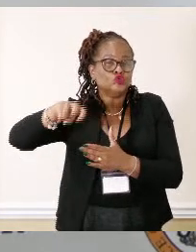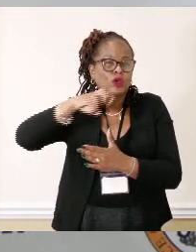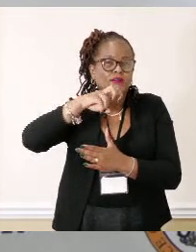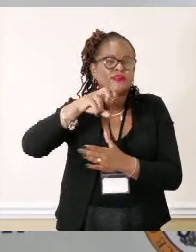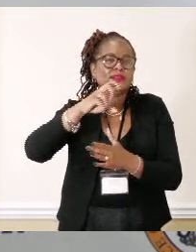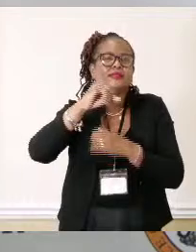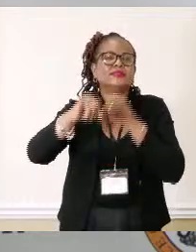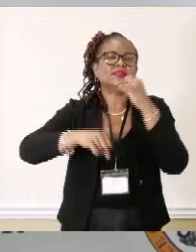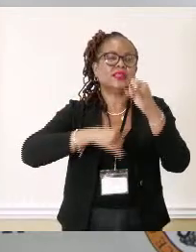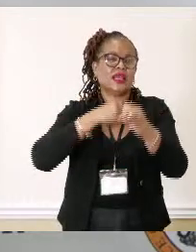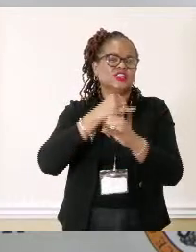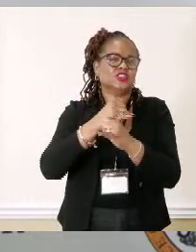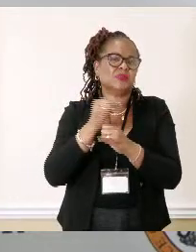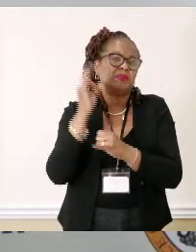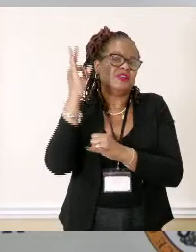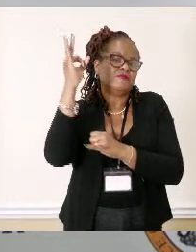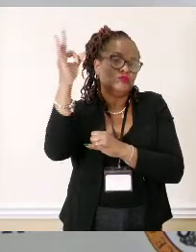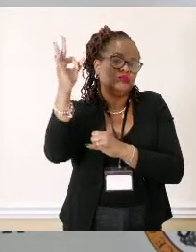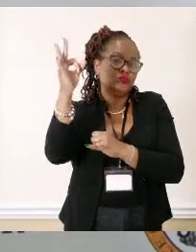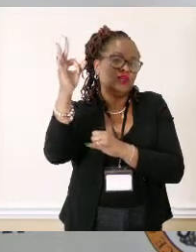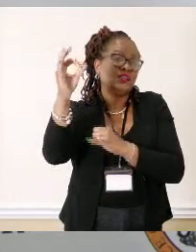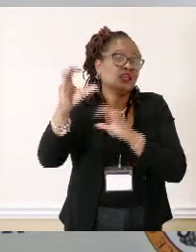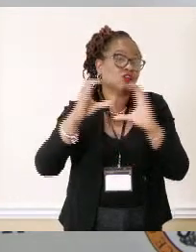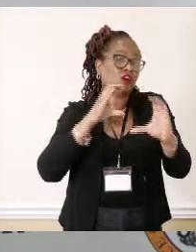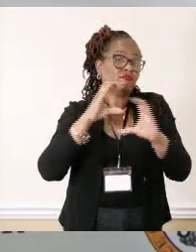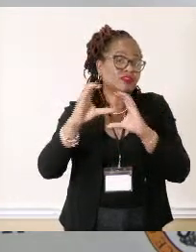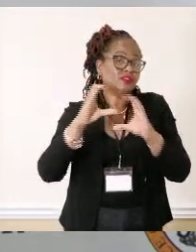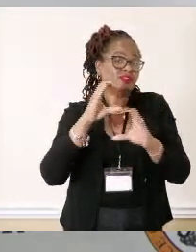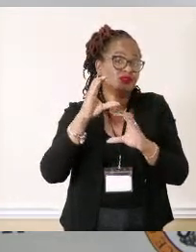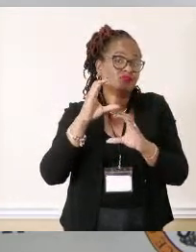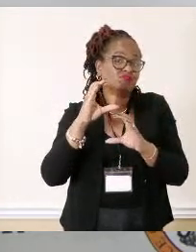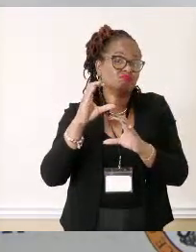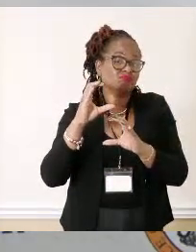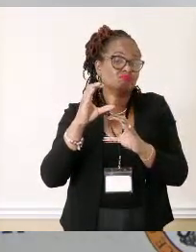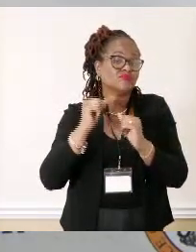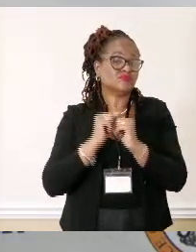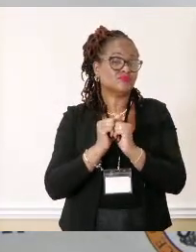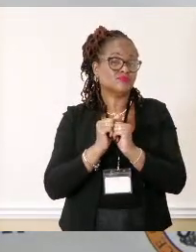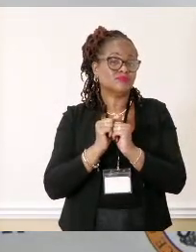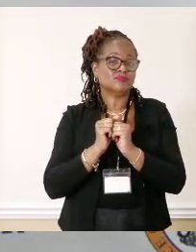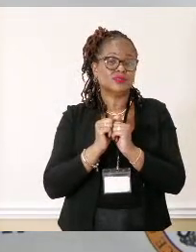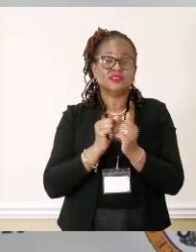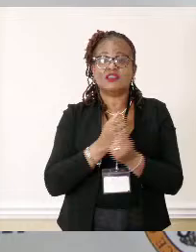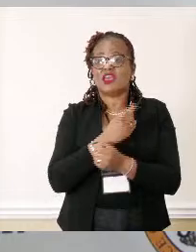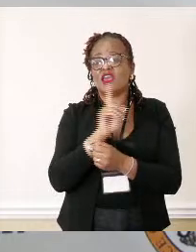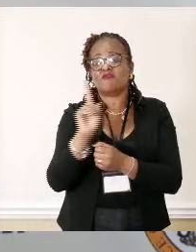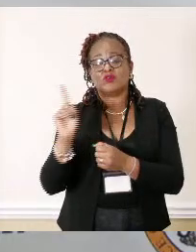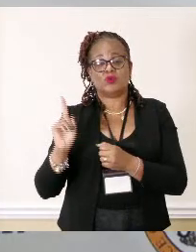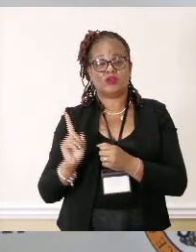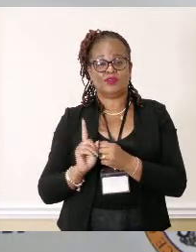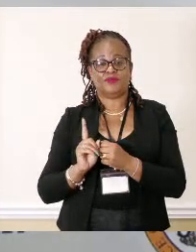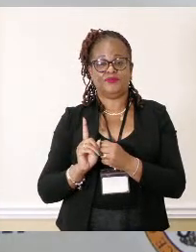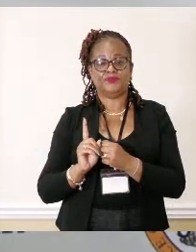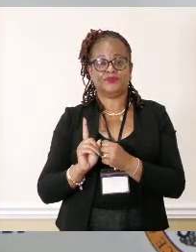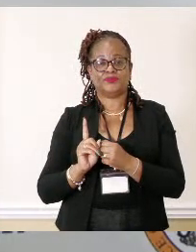some point. Has that conversation come up? Oh, it is everywhere, is it not?